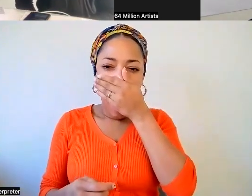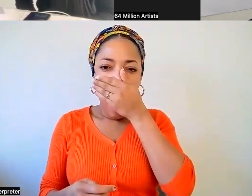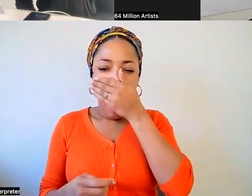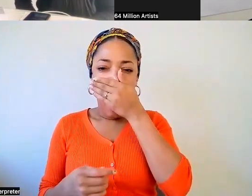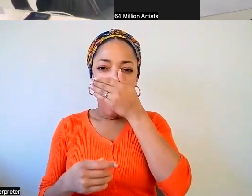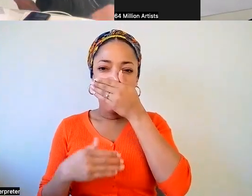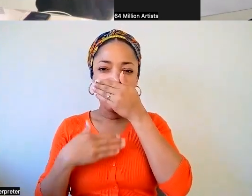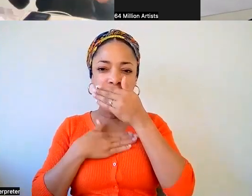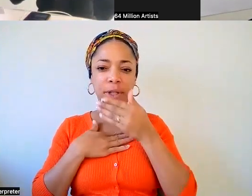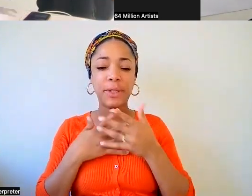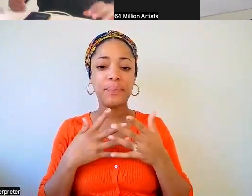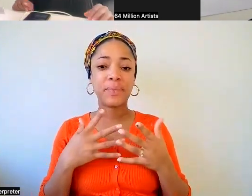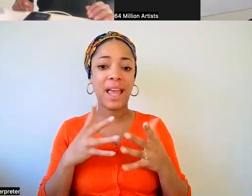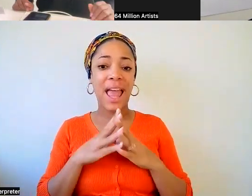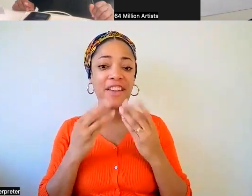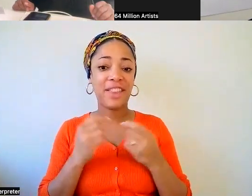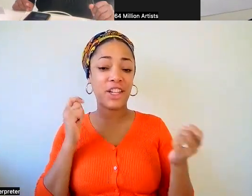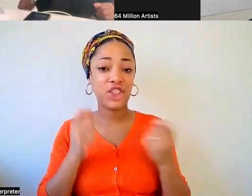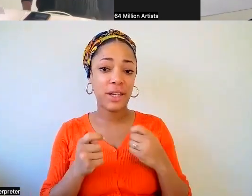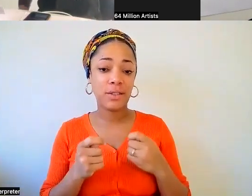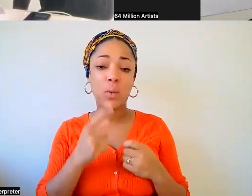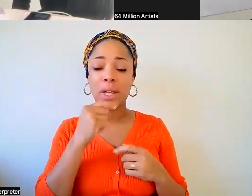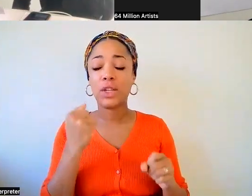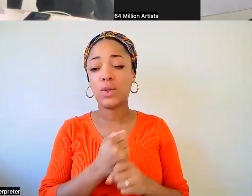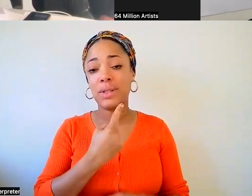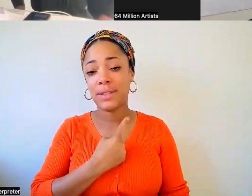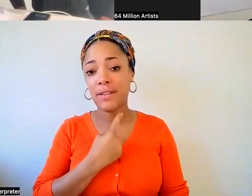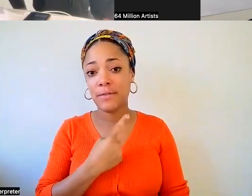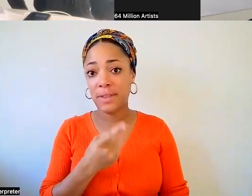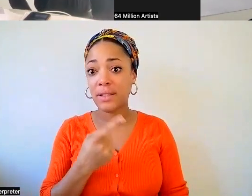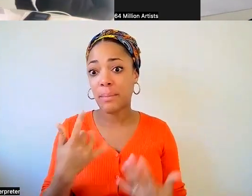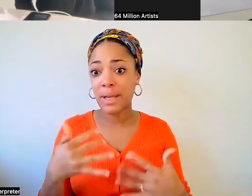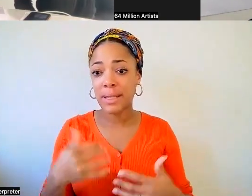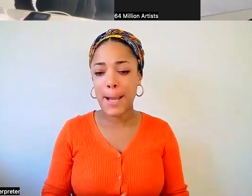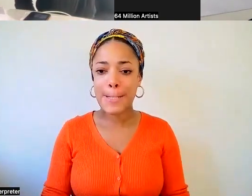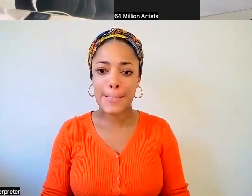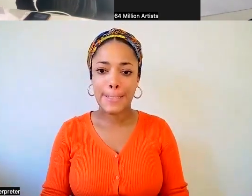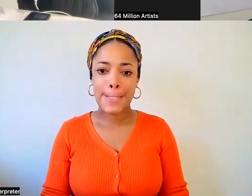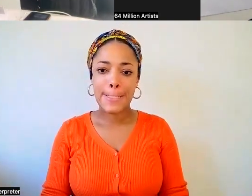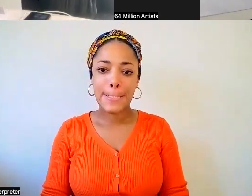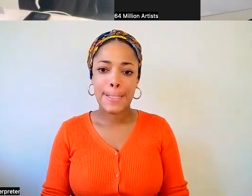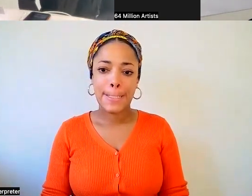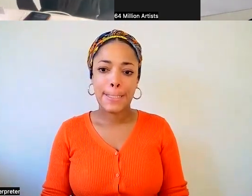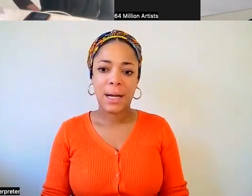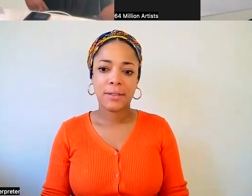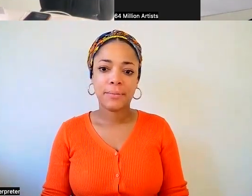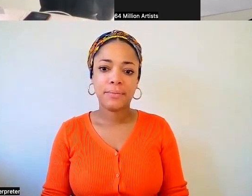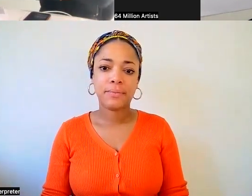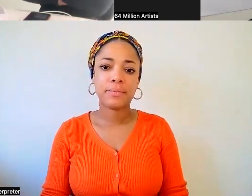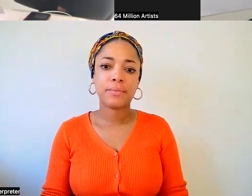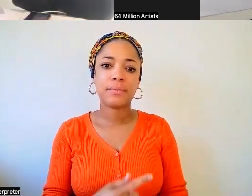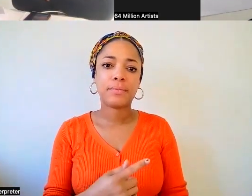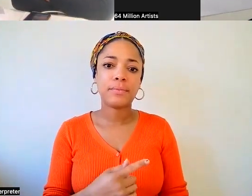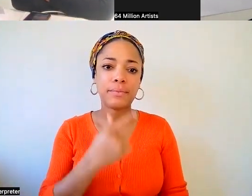feel like you're saying we can do it ourselves. We can, which is amazing. Another request is, can you say nice?